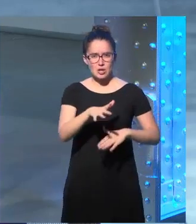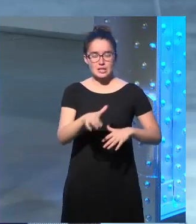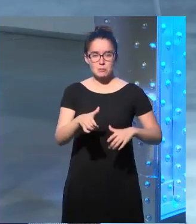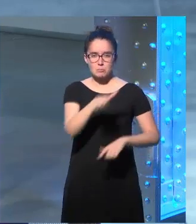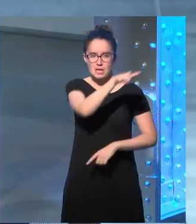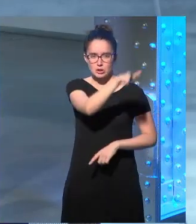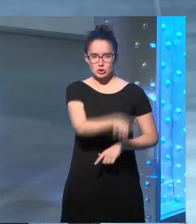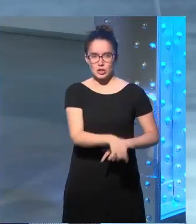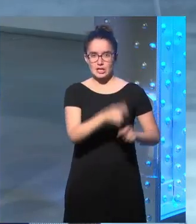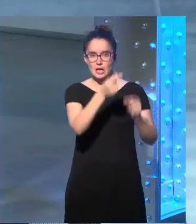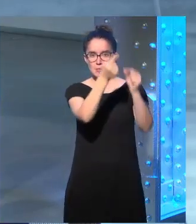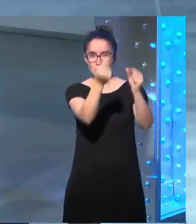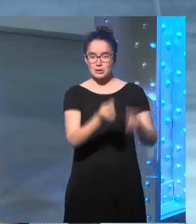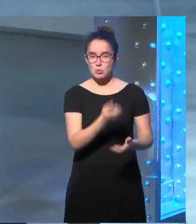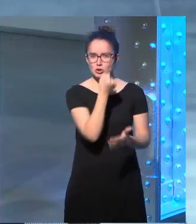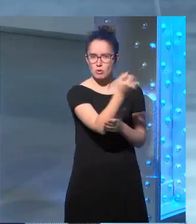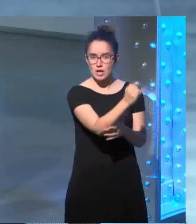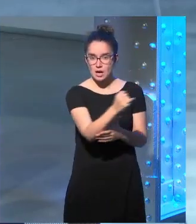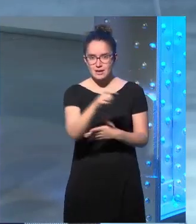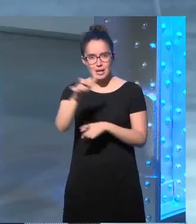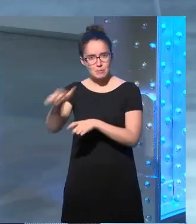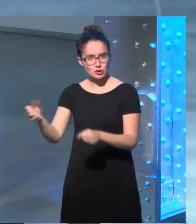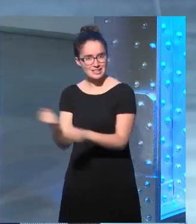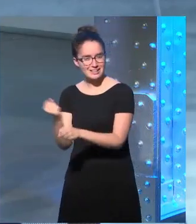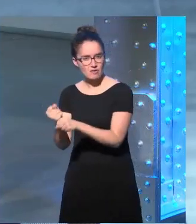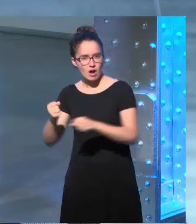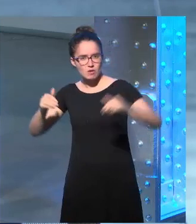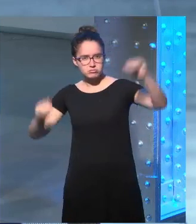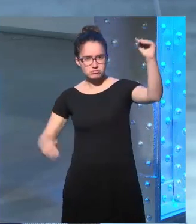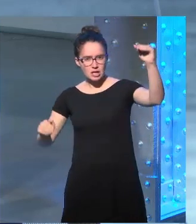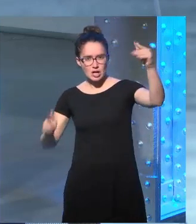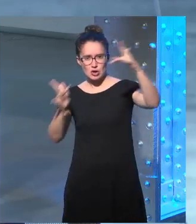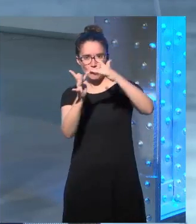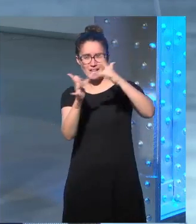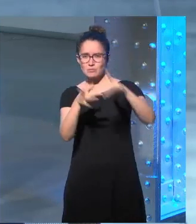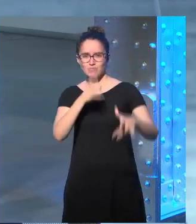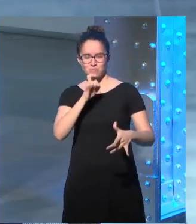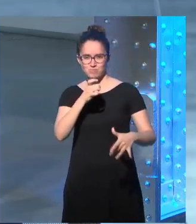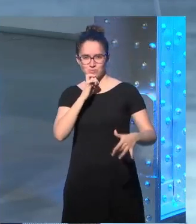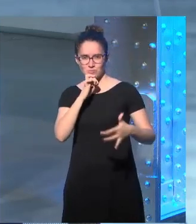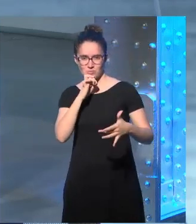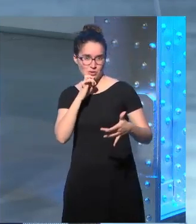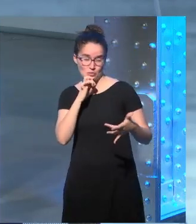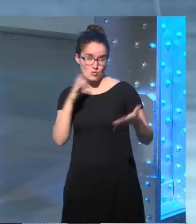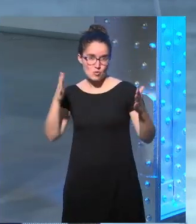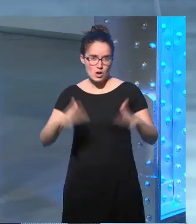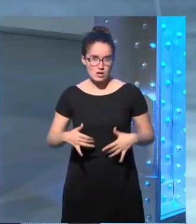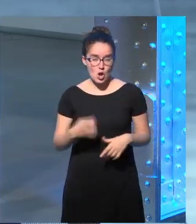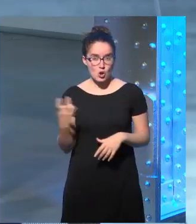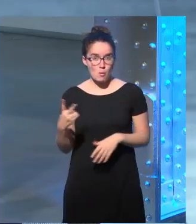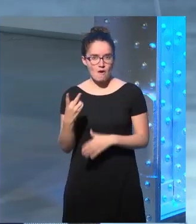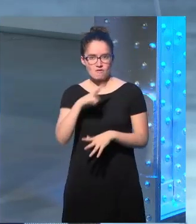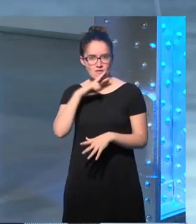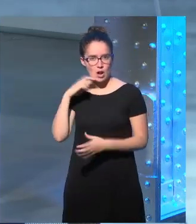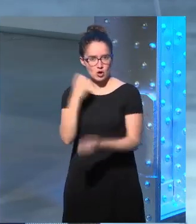old-fashioned hierarchies between the people that have power and money and the people who are generating ideas and that have so